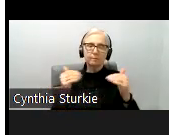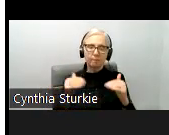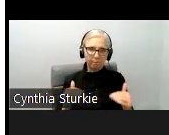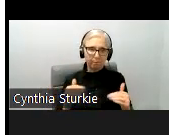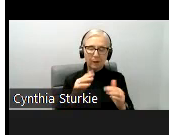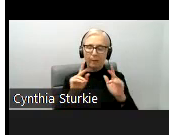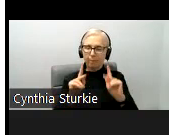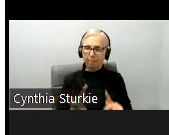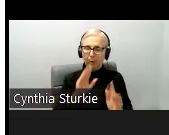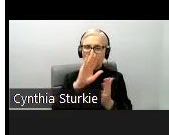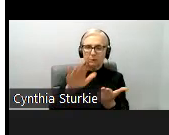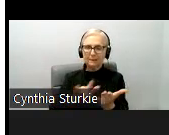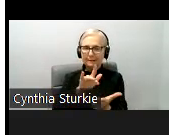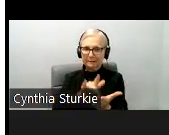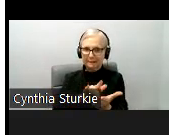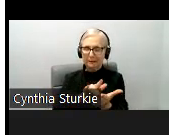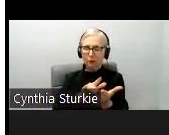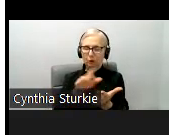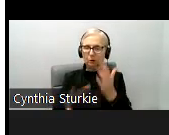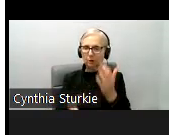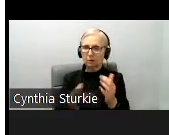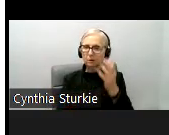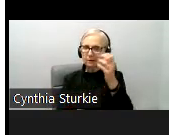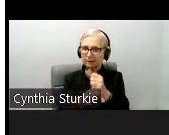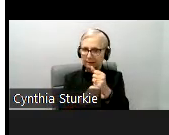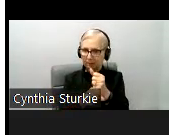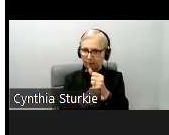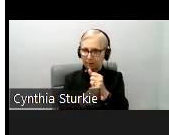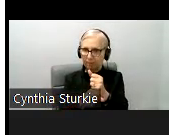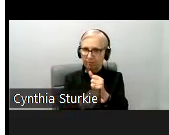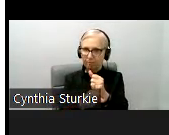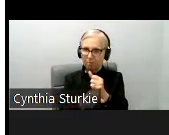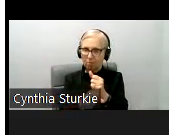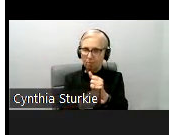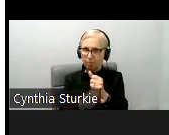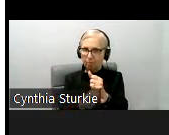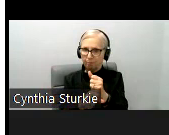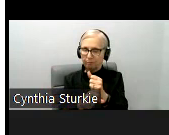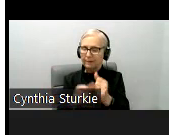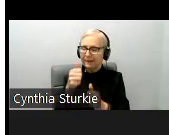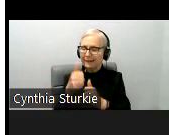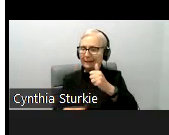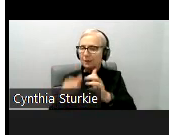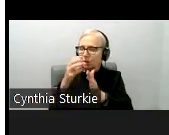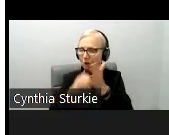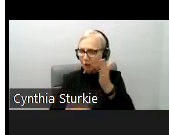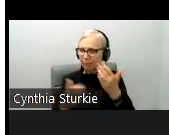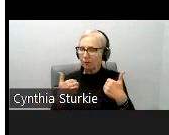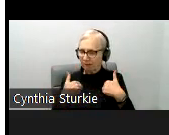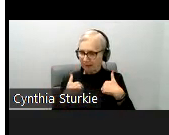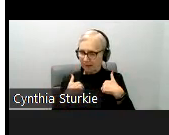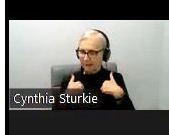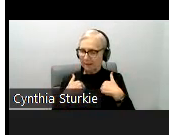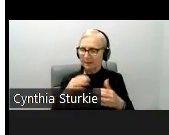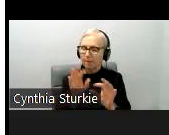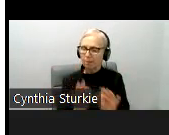Person-centered summary. So for all of these chapters, we have this person-centered summary. It can be helpful to have a connection with someone who